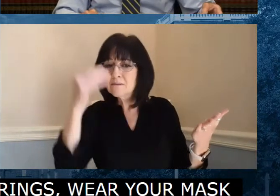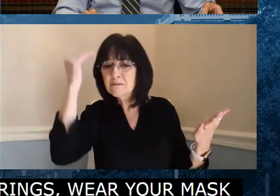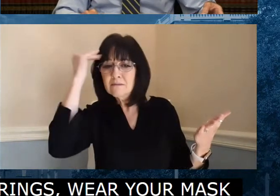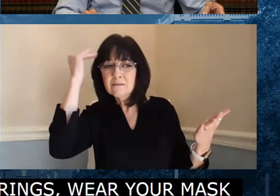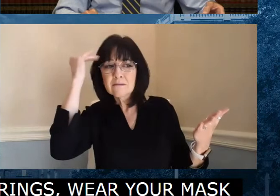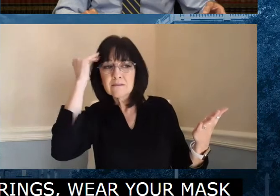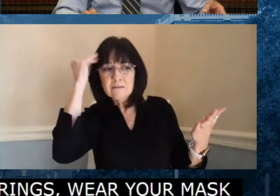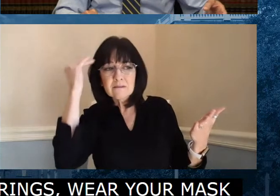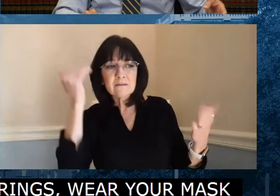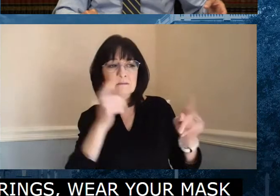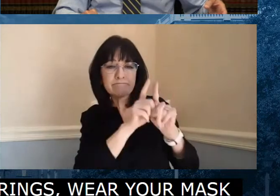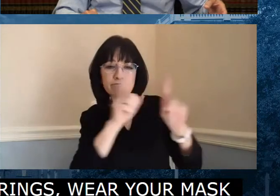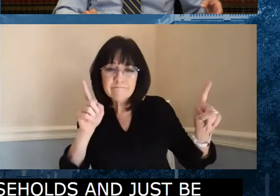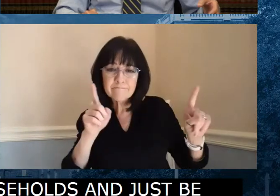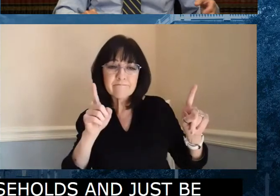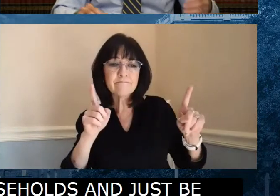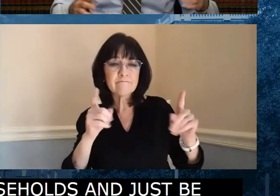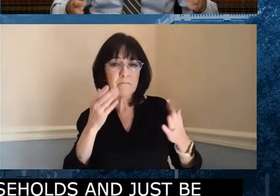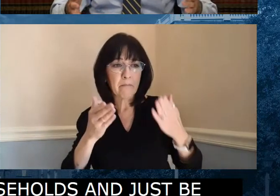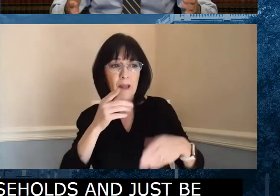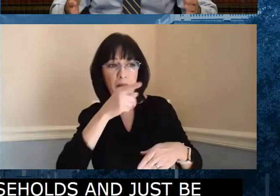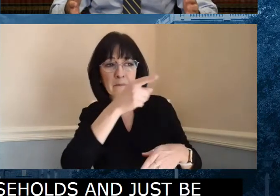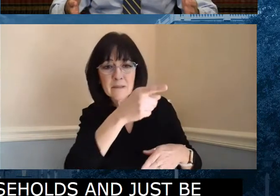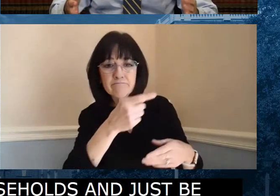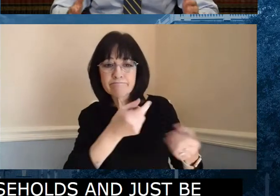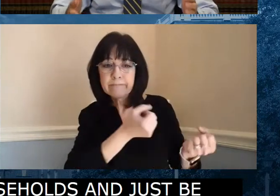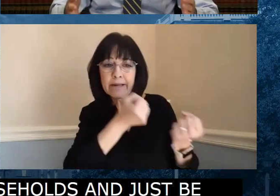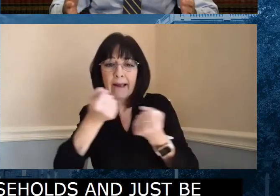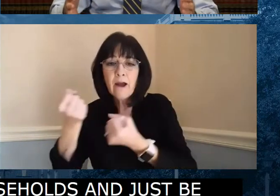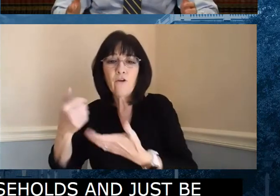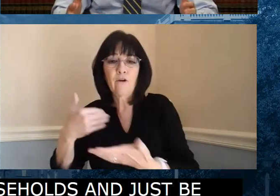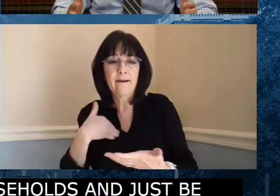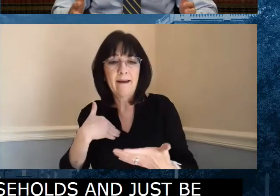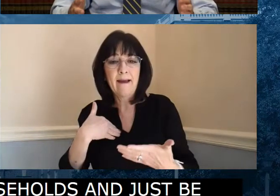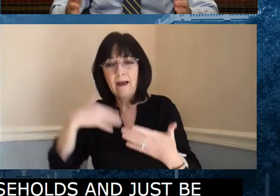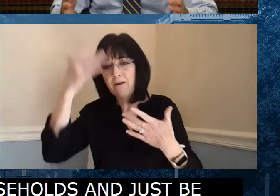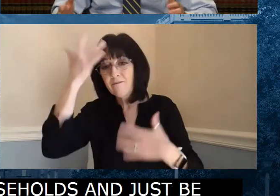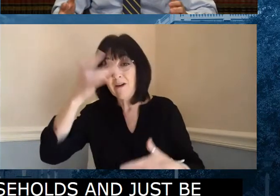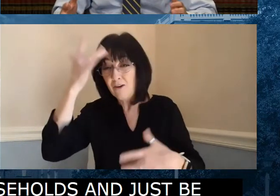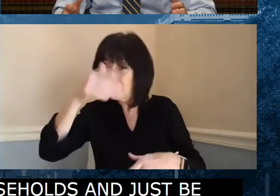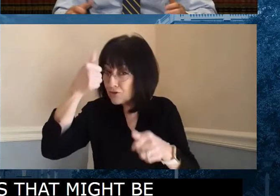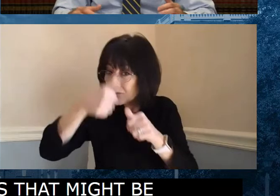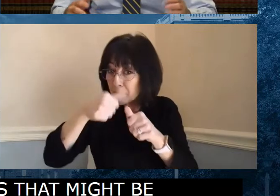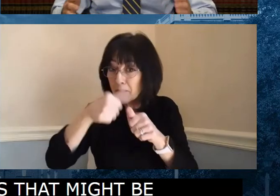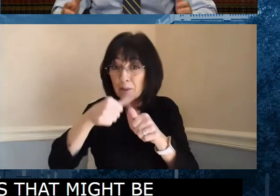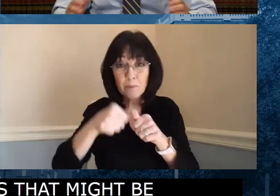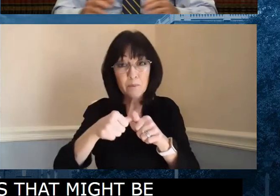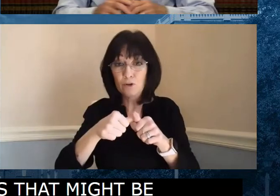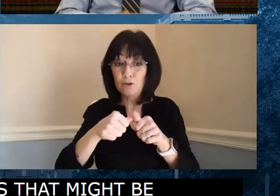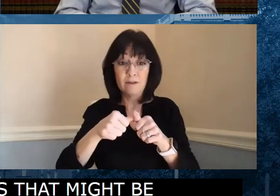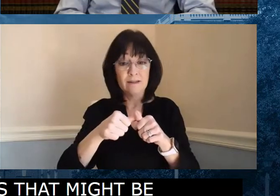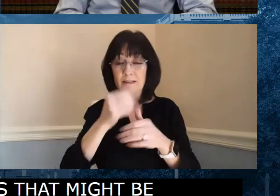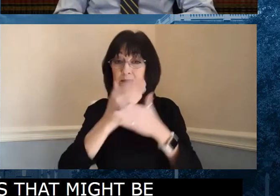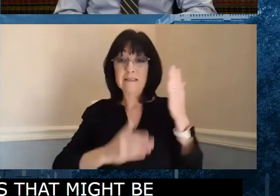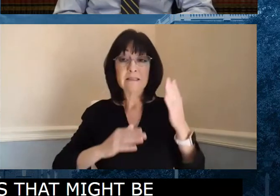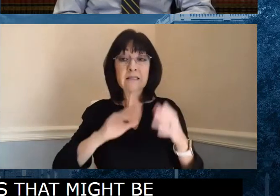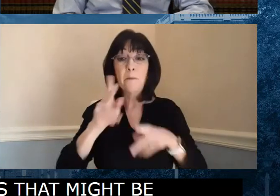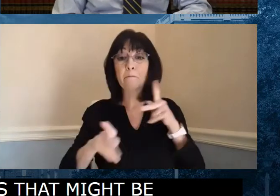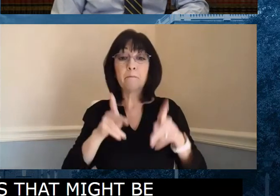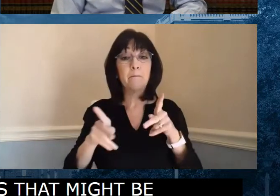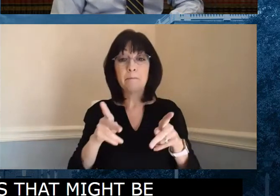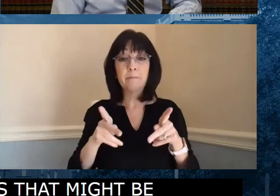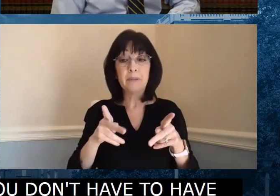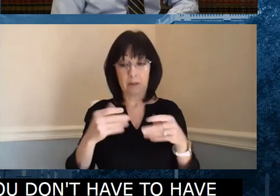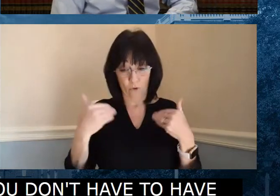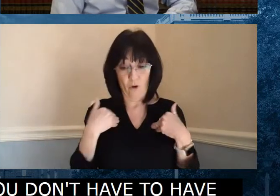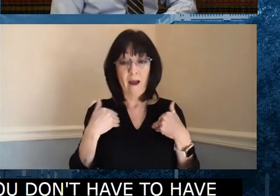virus. And remember that you don't have to have symptoms to be carrying the virus. That's one of the things that sadly